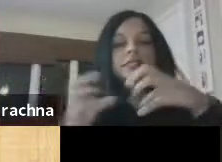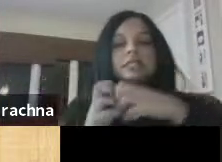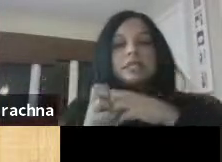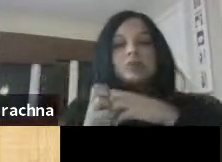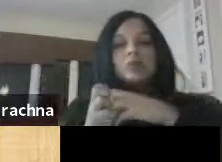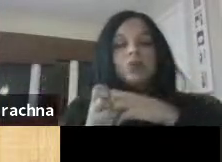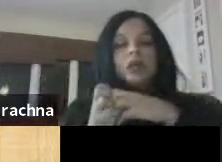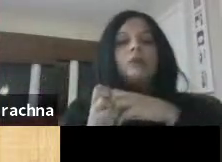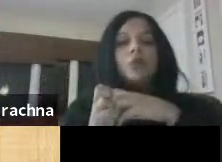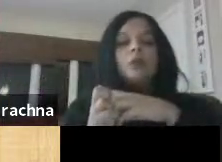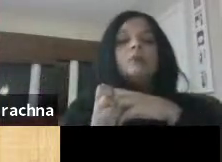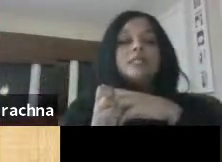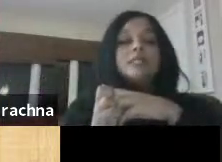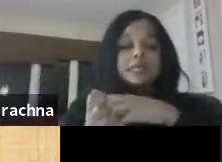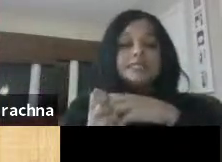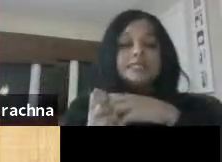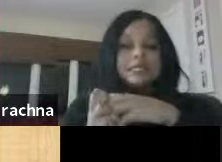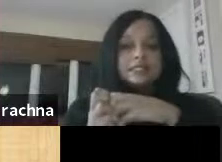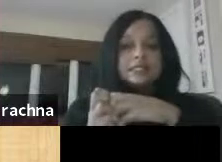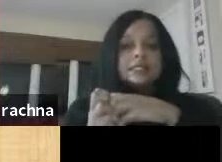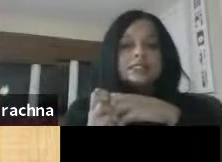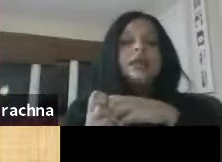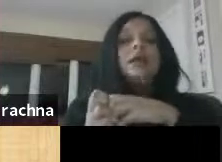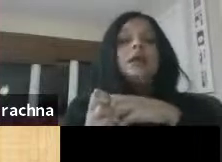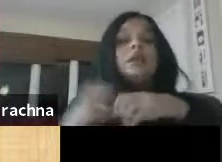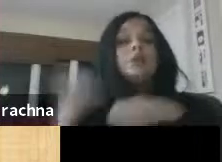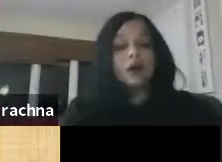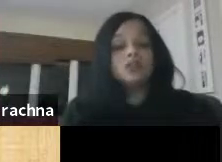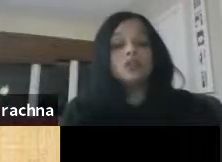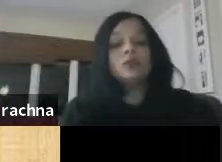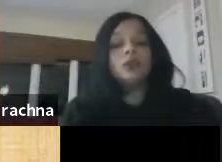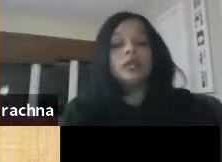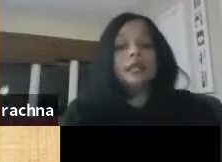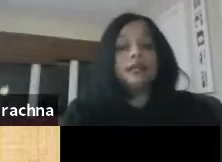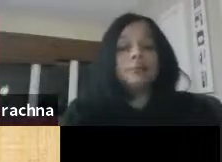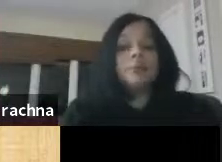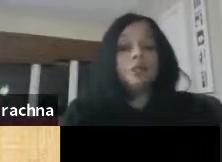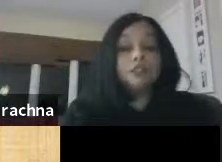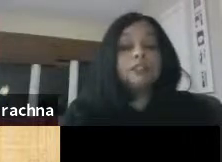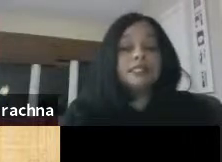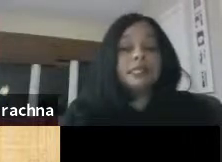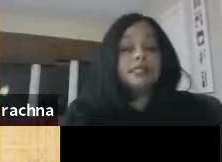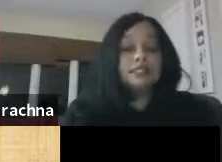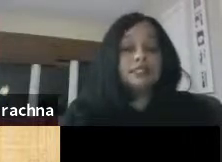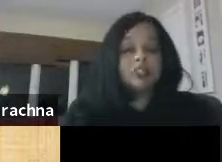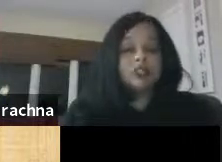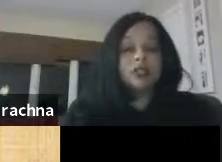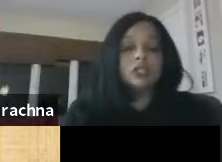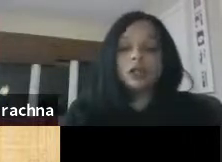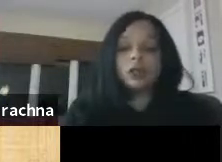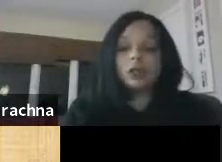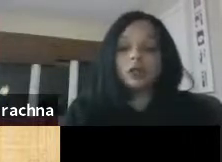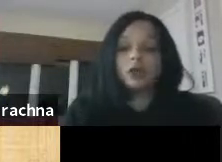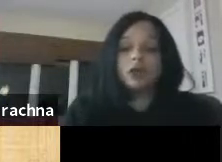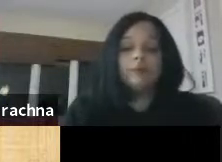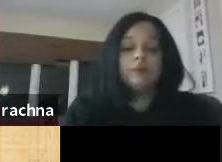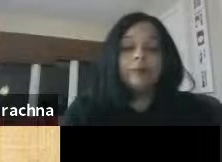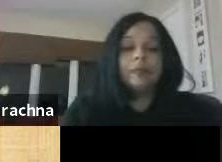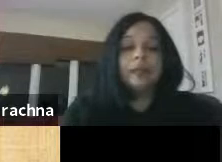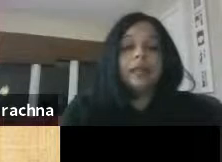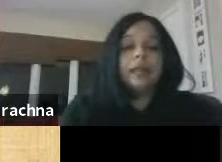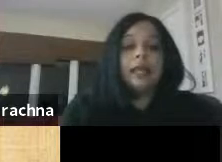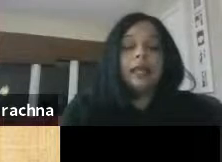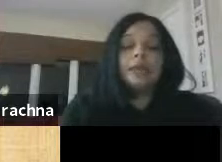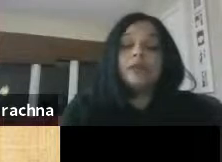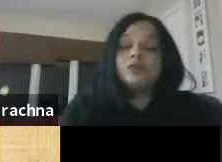sentences into one more precise sentence. Then we're also looking at them building a sentence based on a target word.